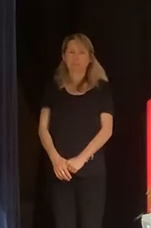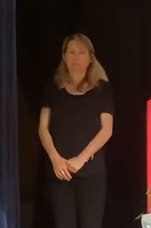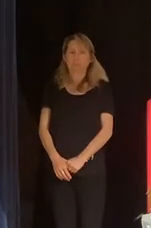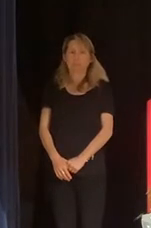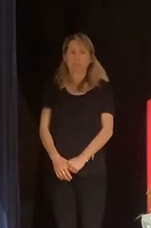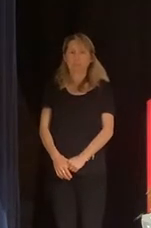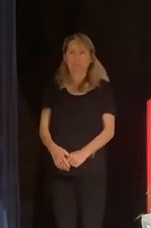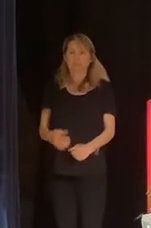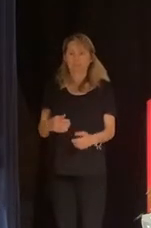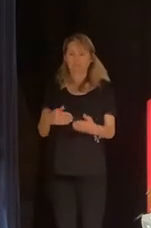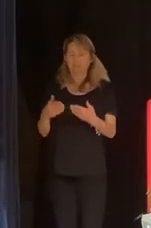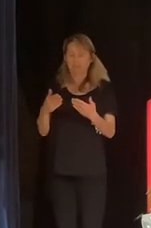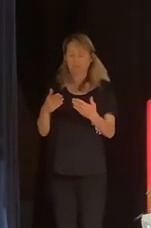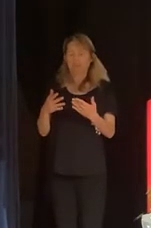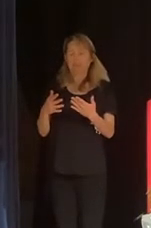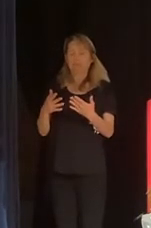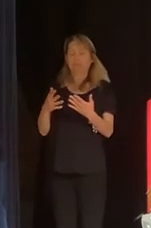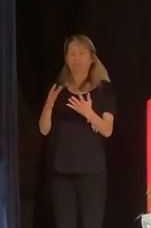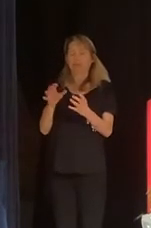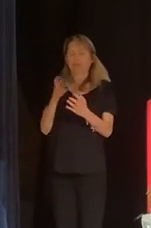get my notes out of the dark here.